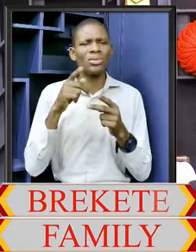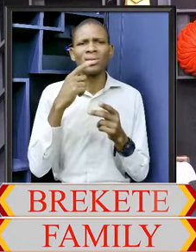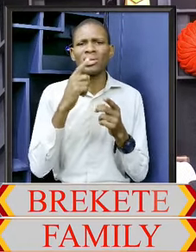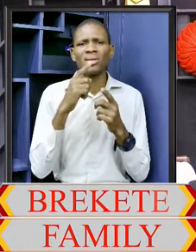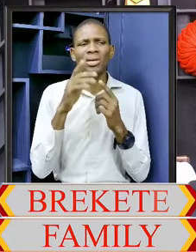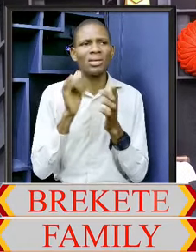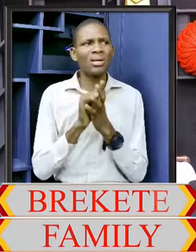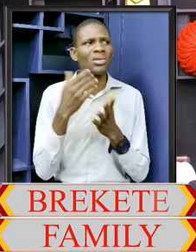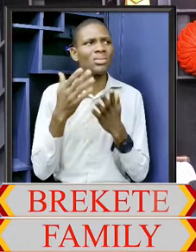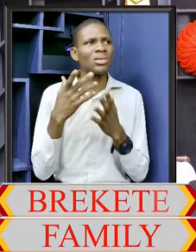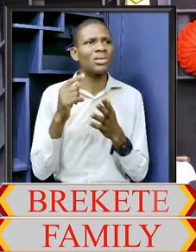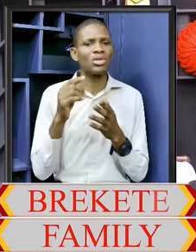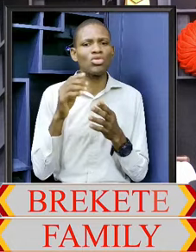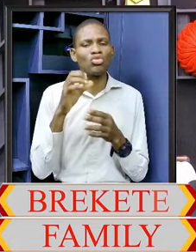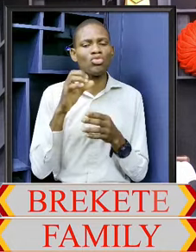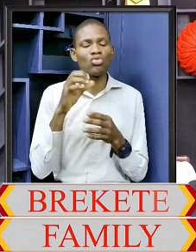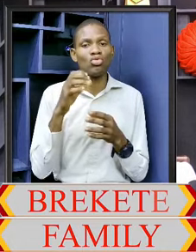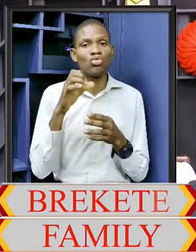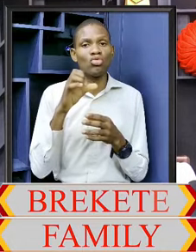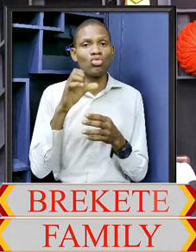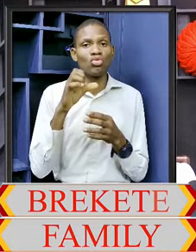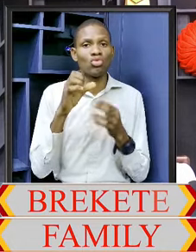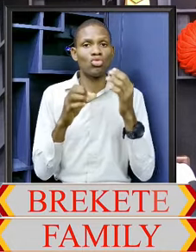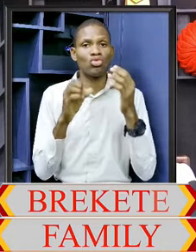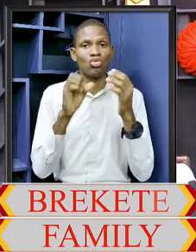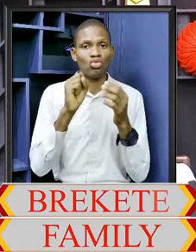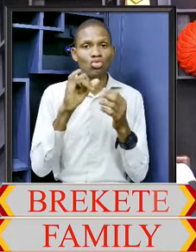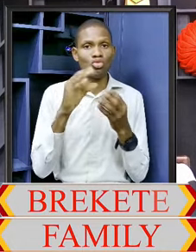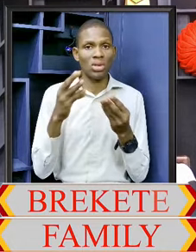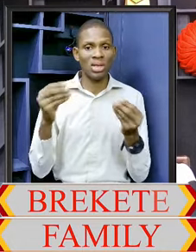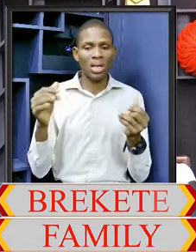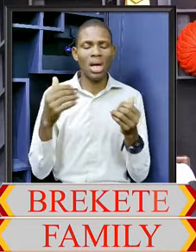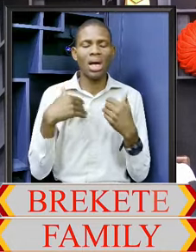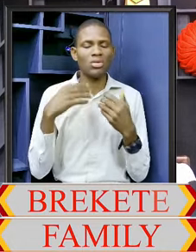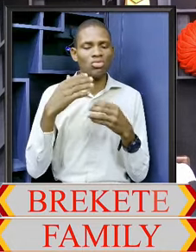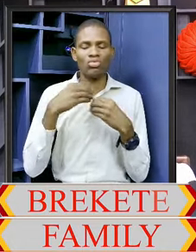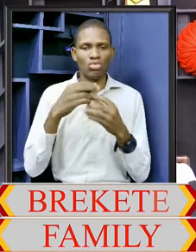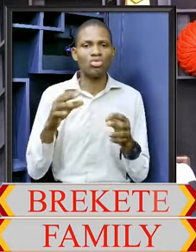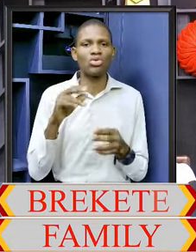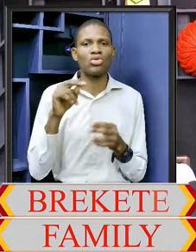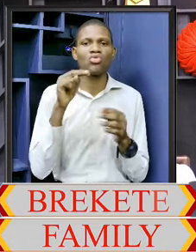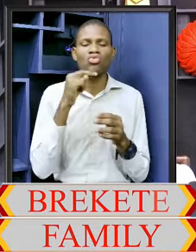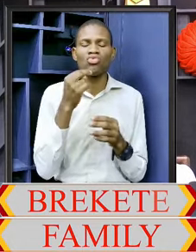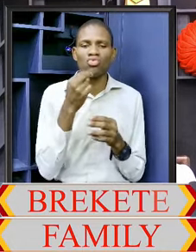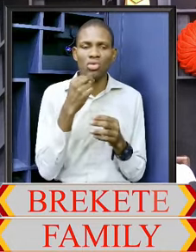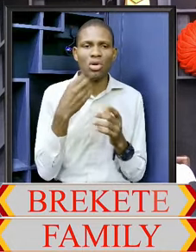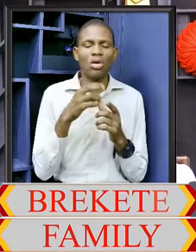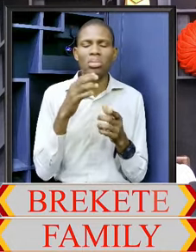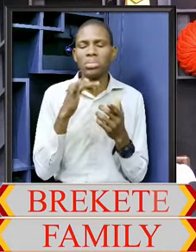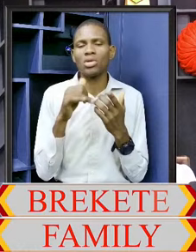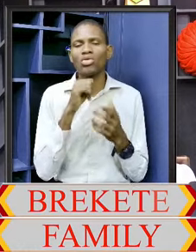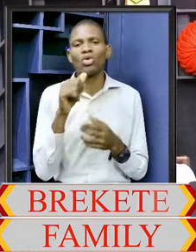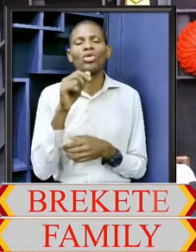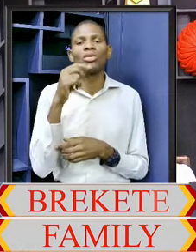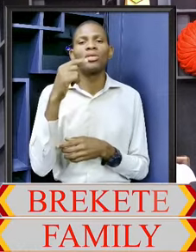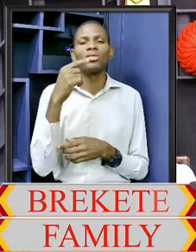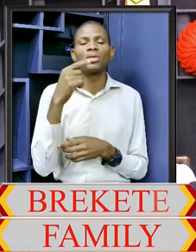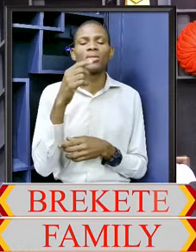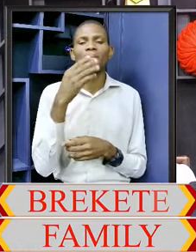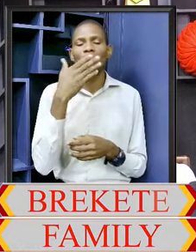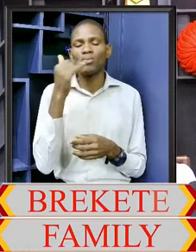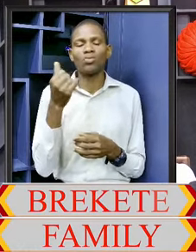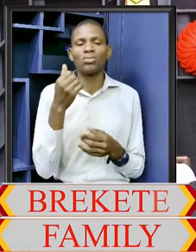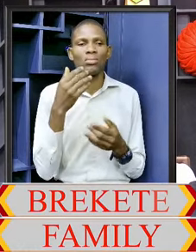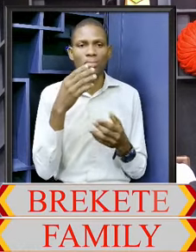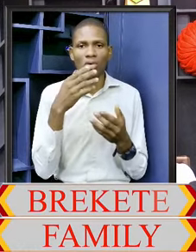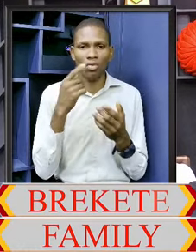talk say now maybe the soil don't lose complete nutrients. Yes, sir. Some people they talk say maybe the ginger no be better one. Yes, sir. Some even I hear say then